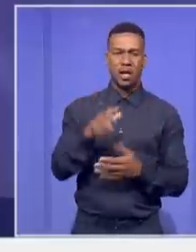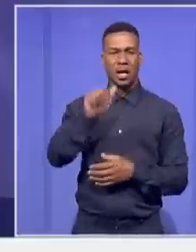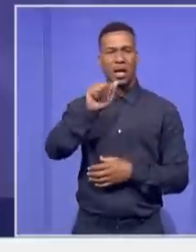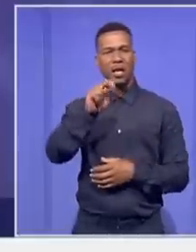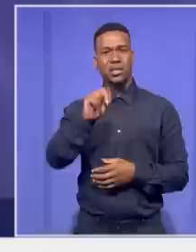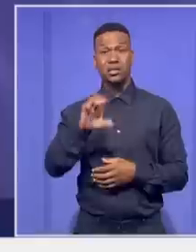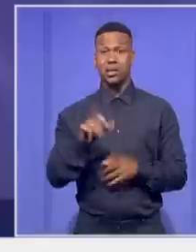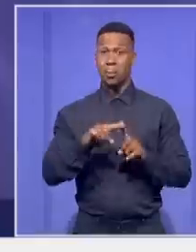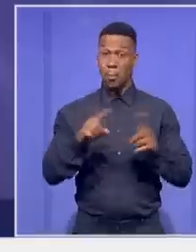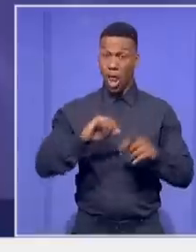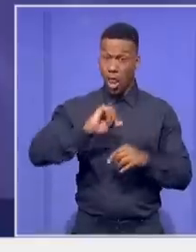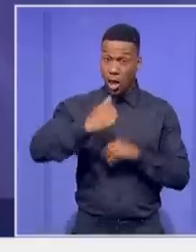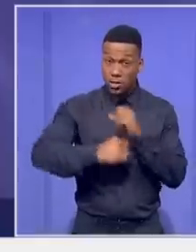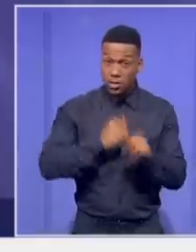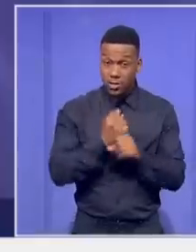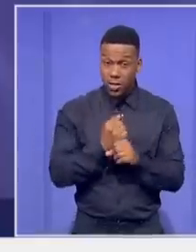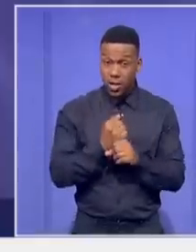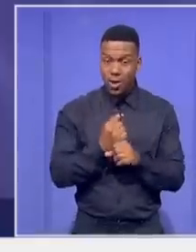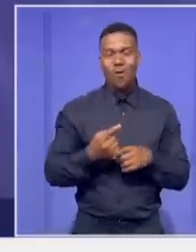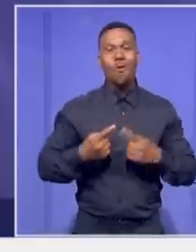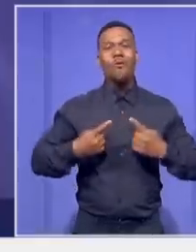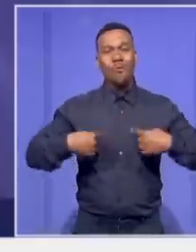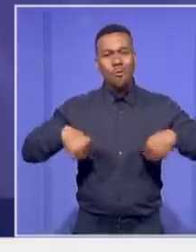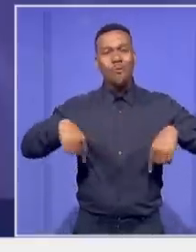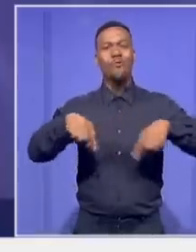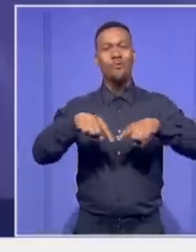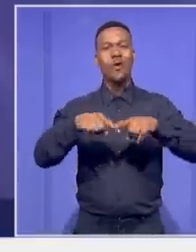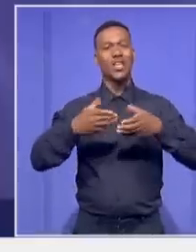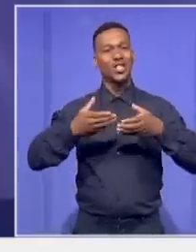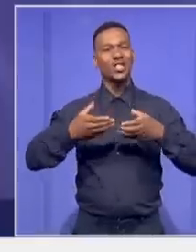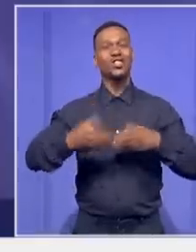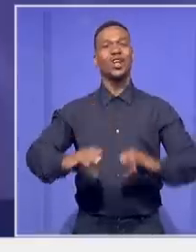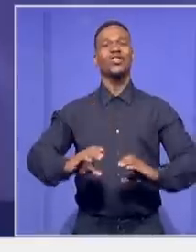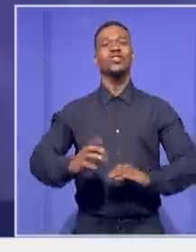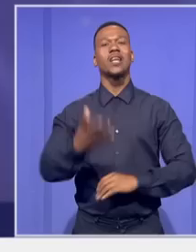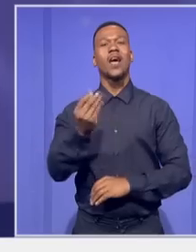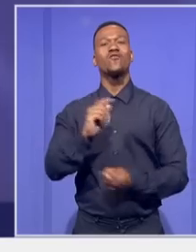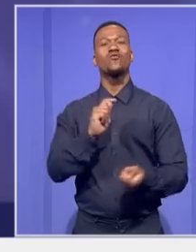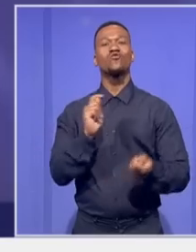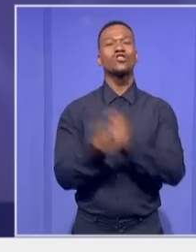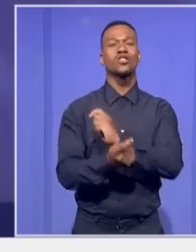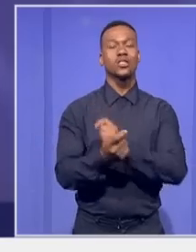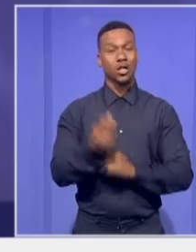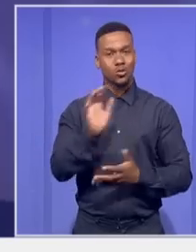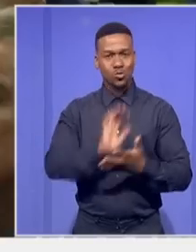year, Democrats, we have a chance to change that story.